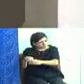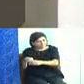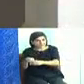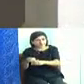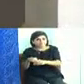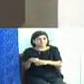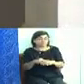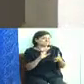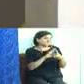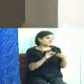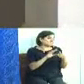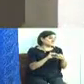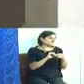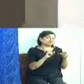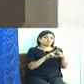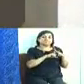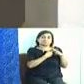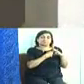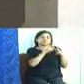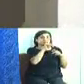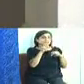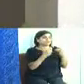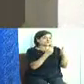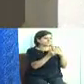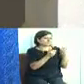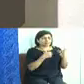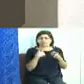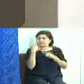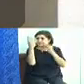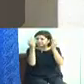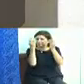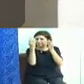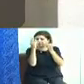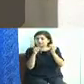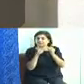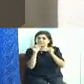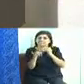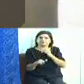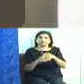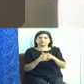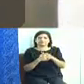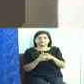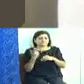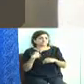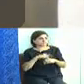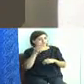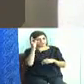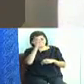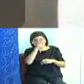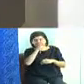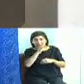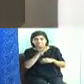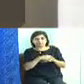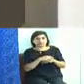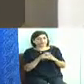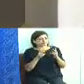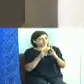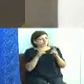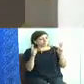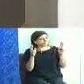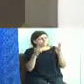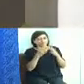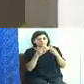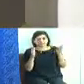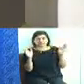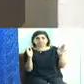questions anyway, I got to thinking about that. We don't really know. It's very open-ended, and the scripture doesn't